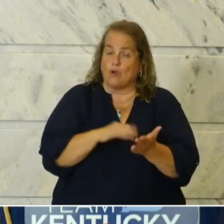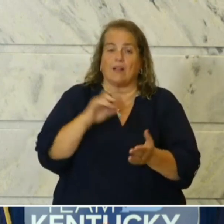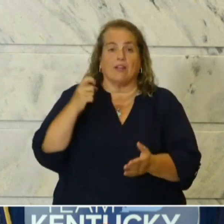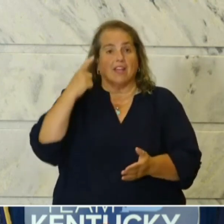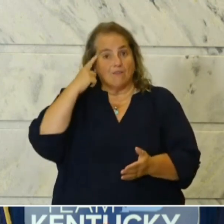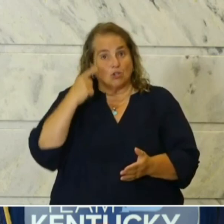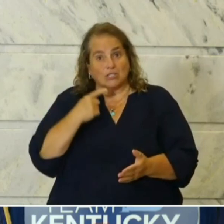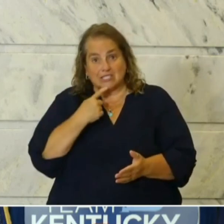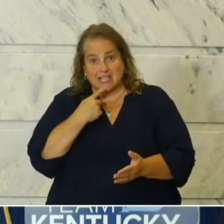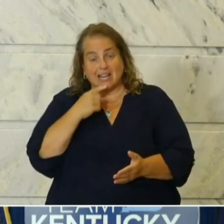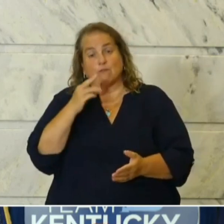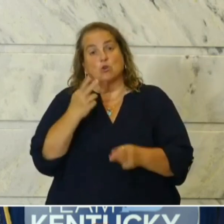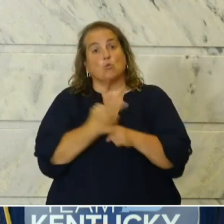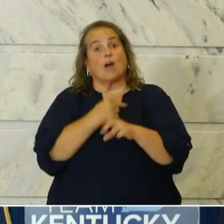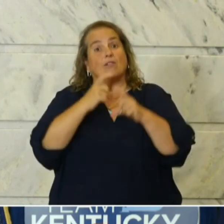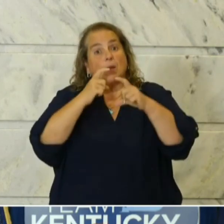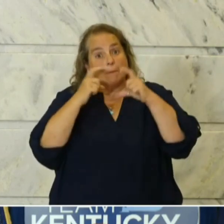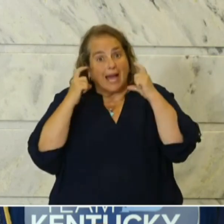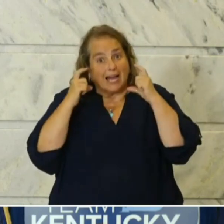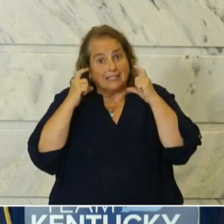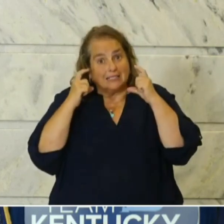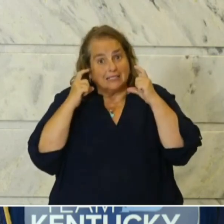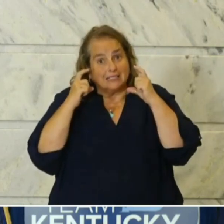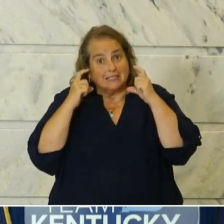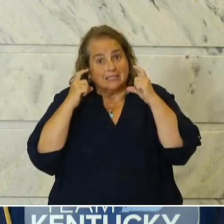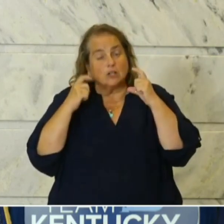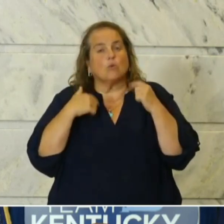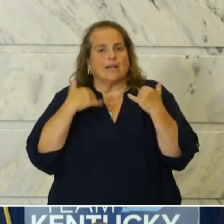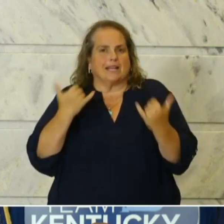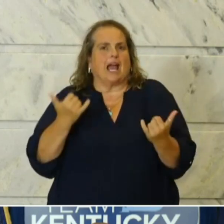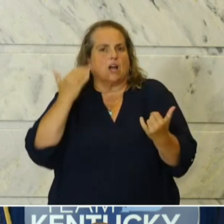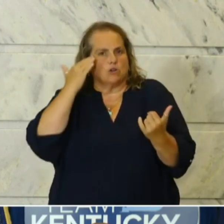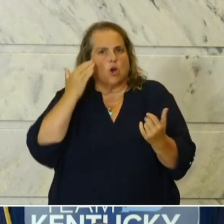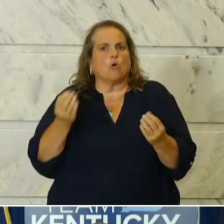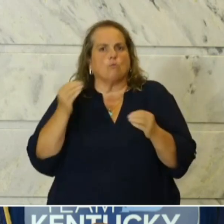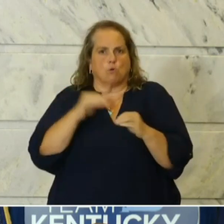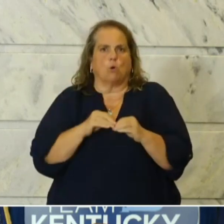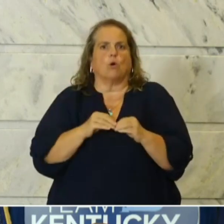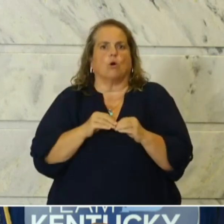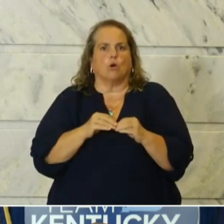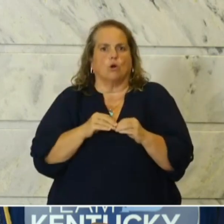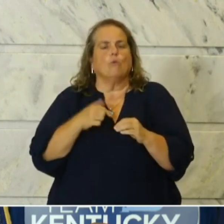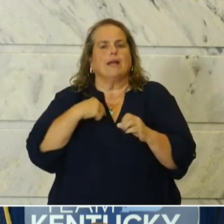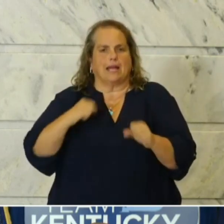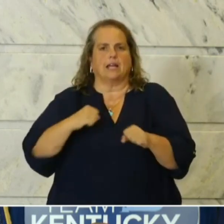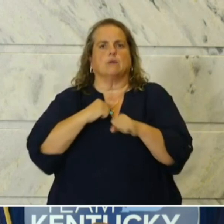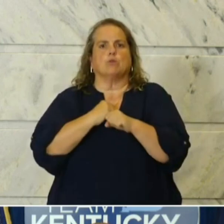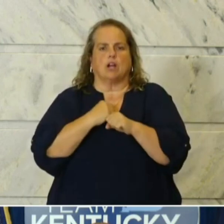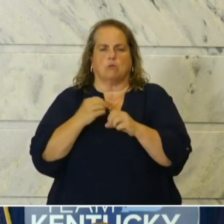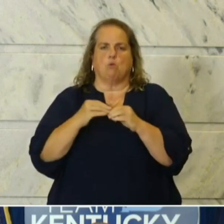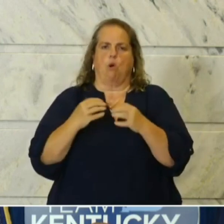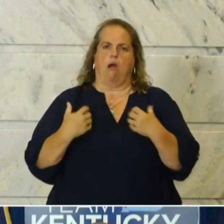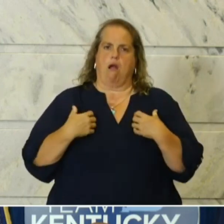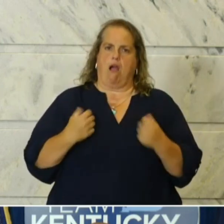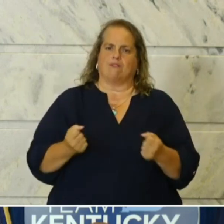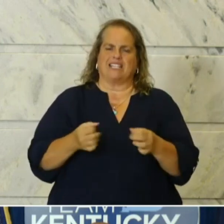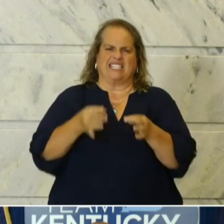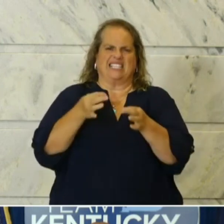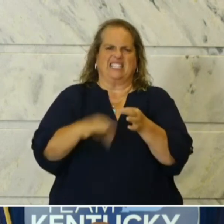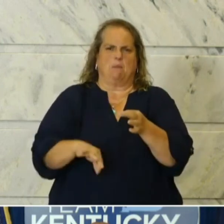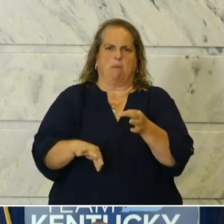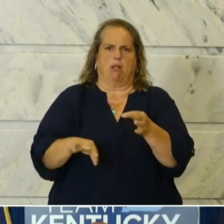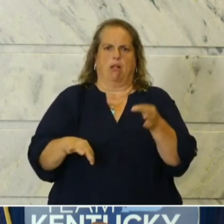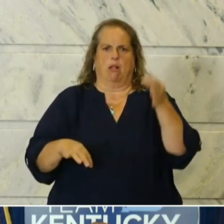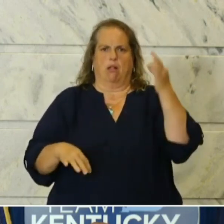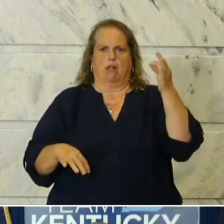it, if you wear these masks, we now know a lot more. We have much more confidence that something simple like this, coupled